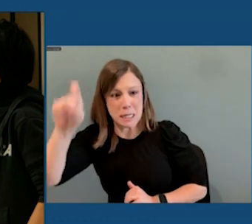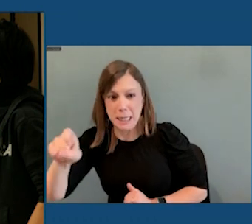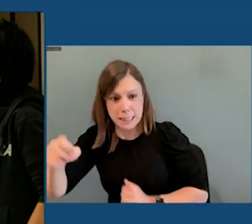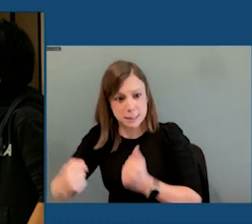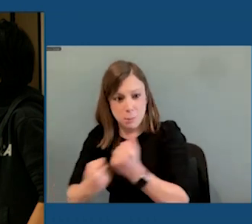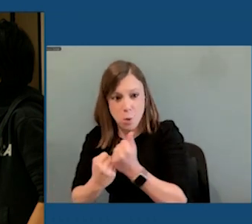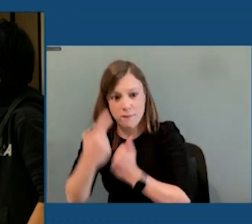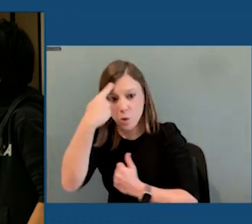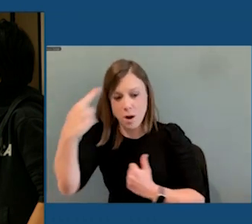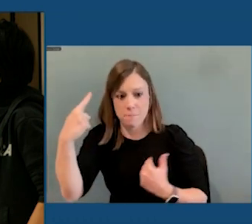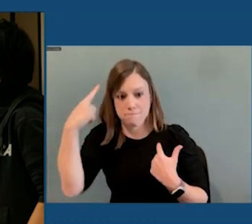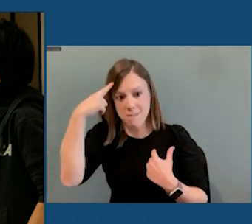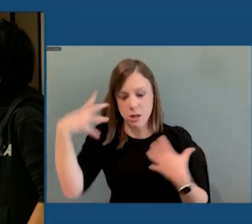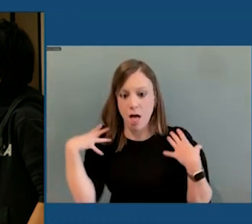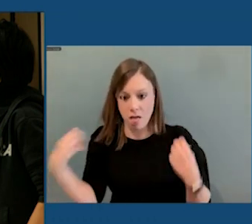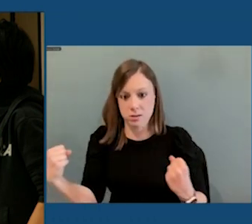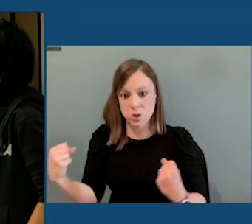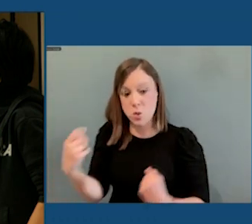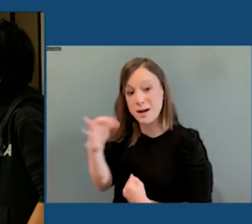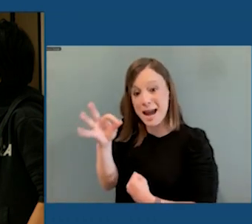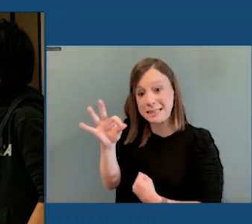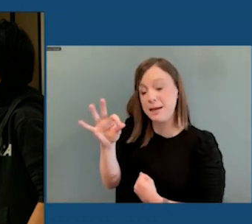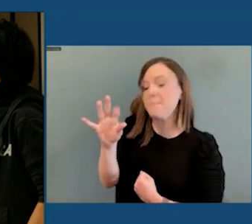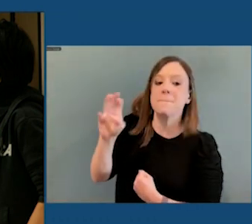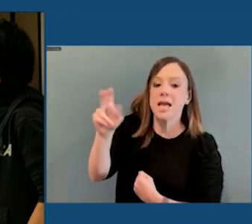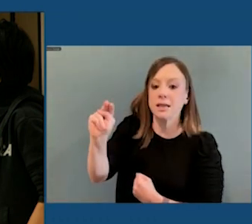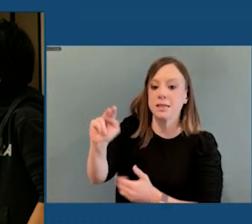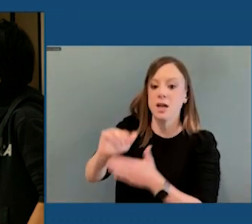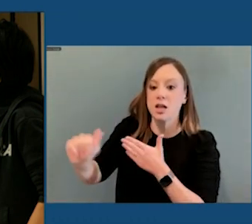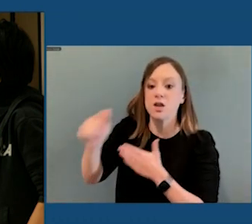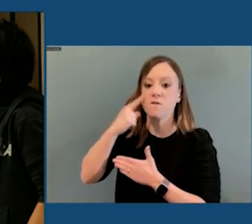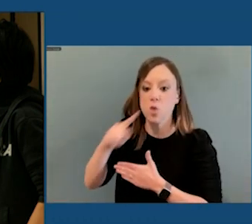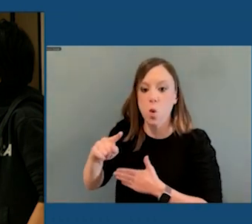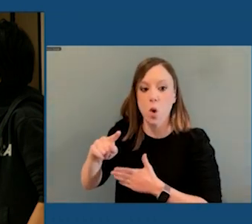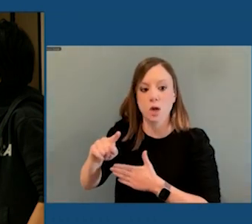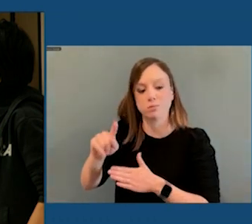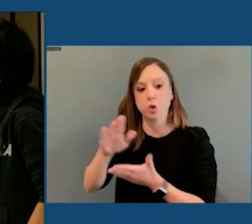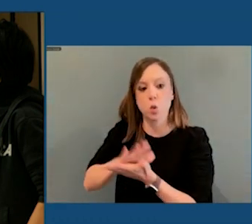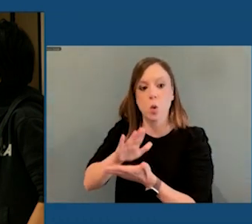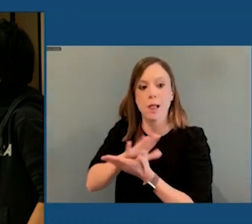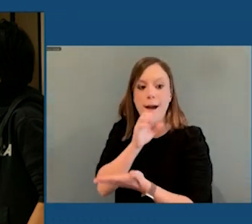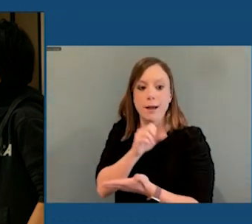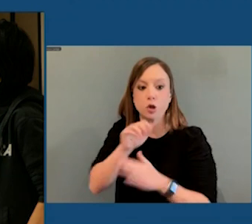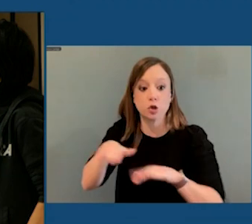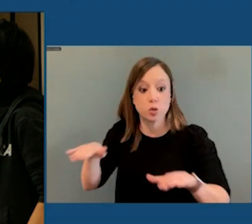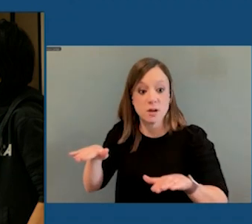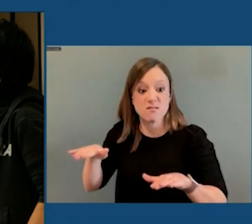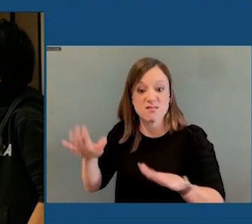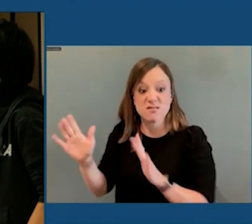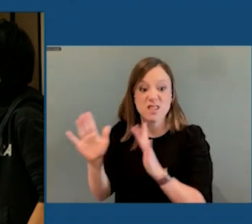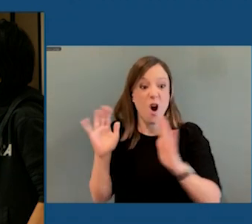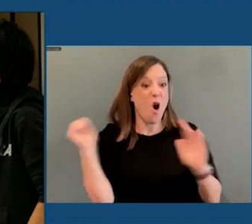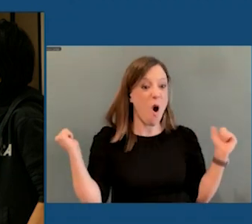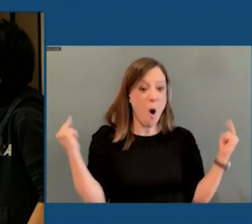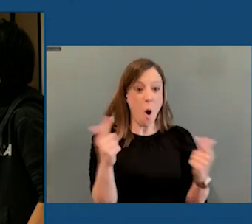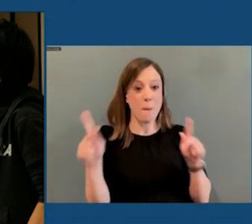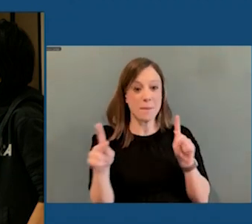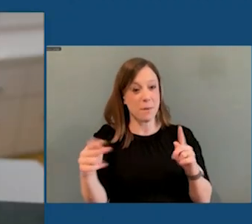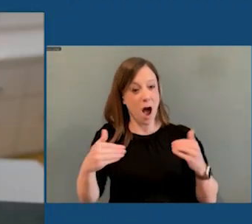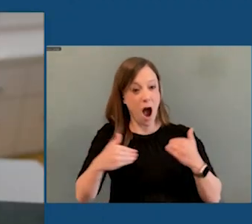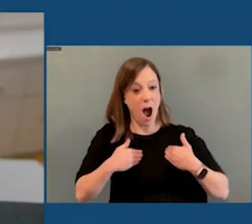children. And finally, we're making sure everyone has access to a baseline level of mental health